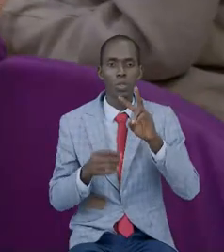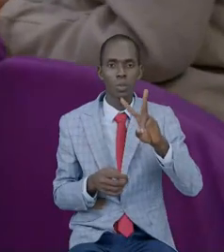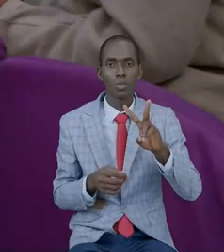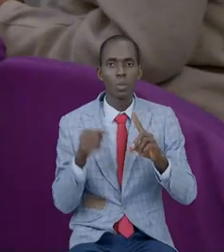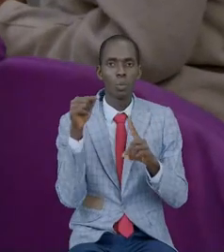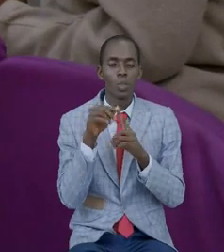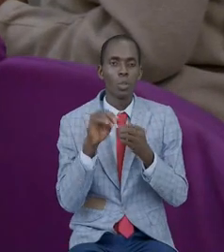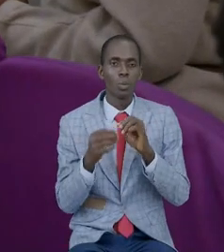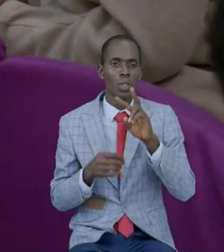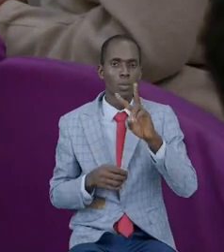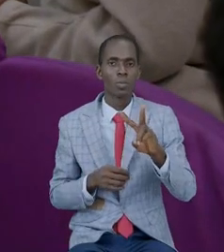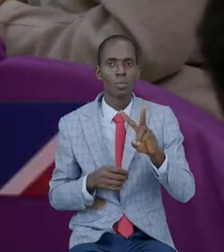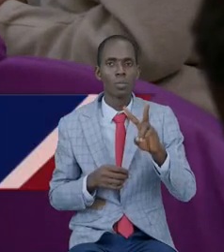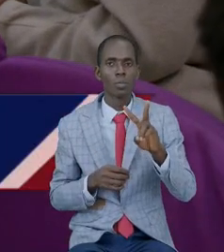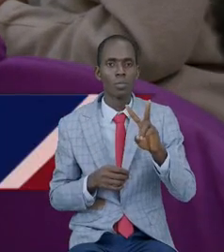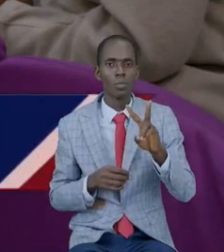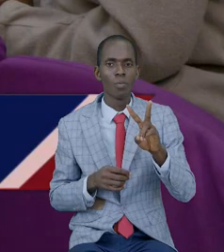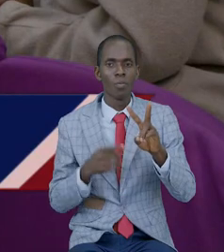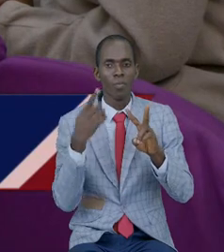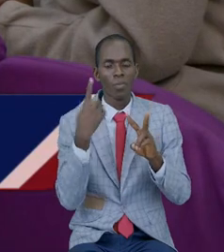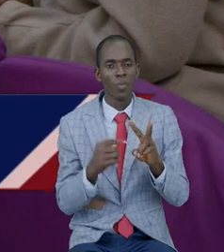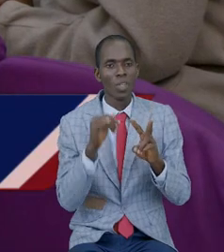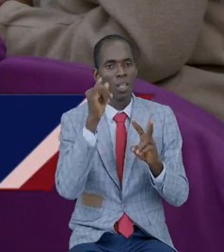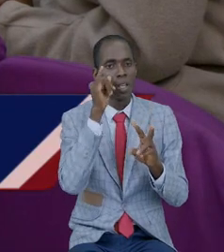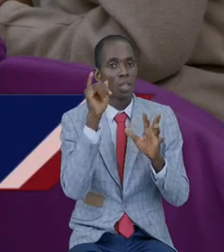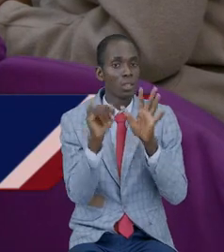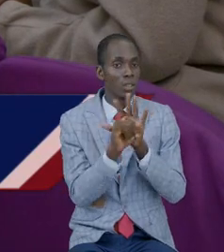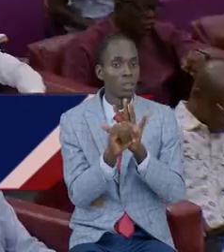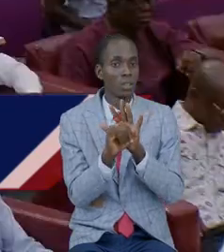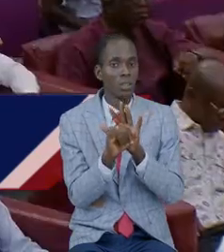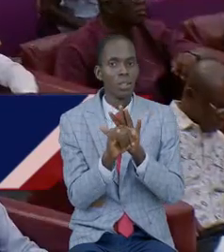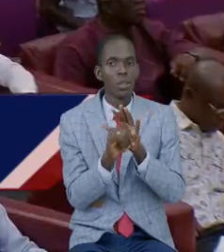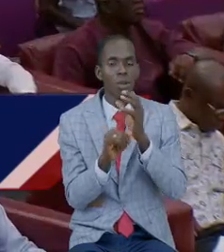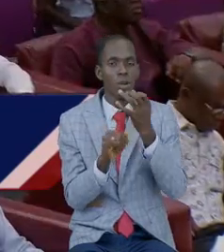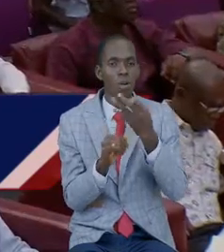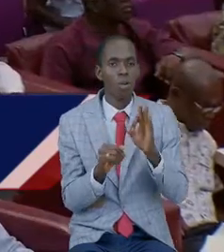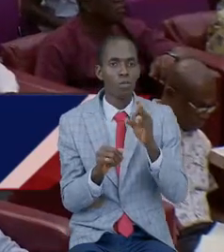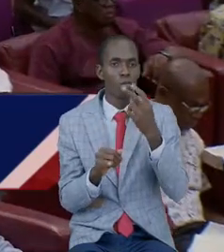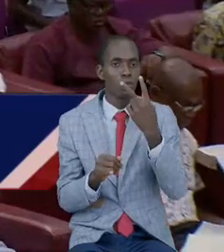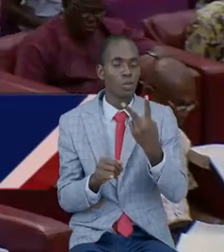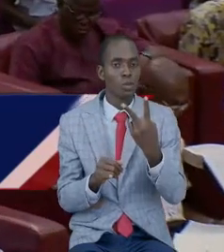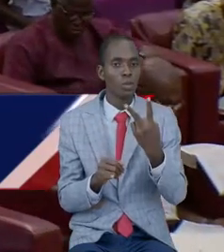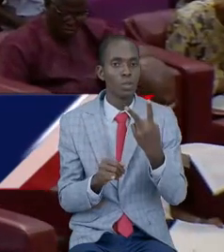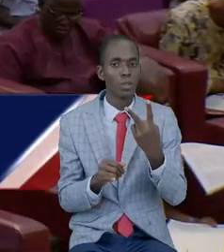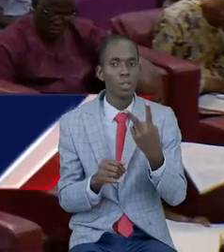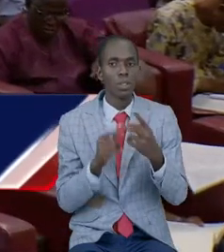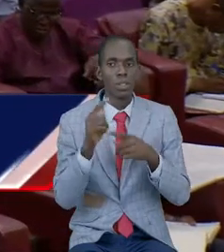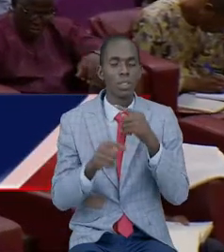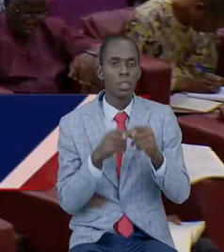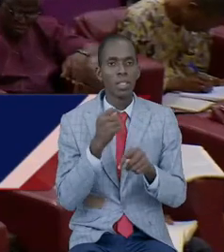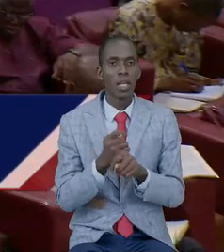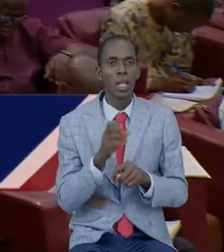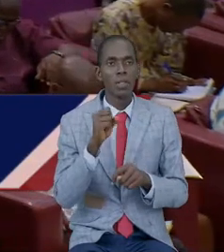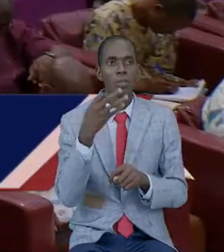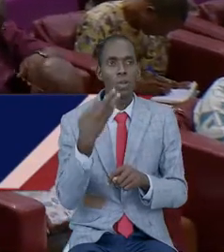two the identity of two types of songs the identity of